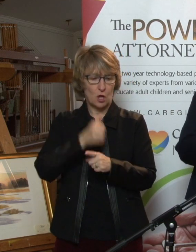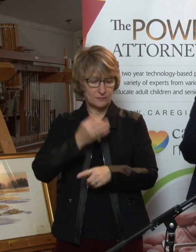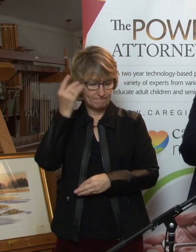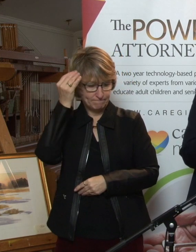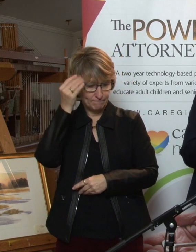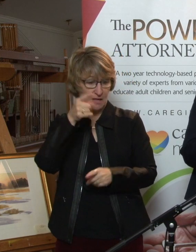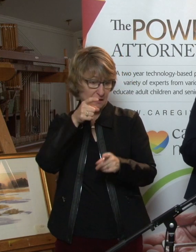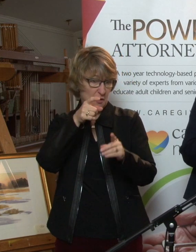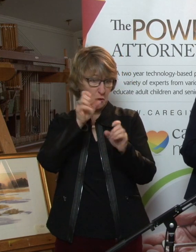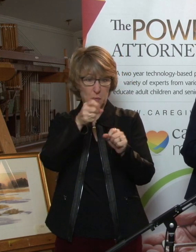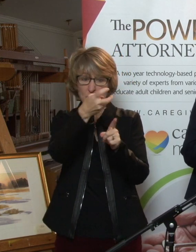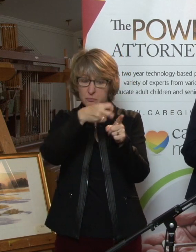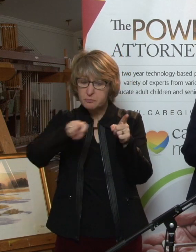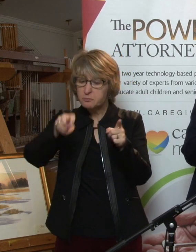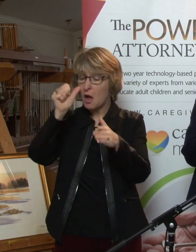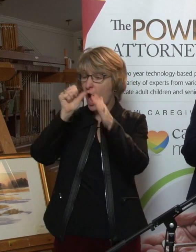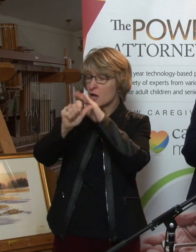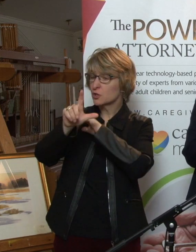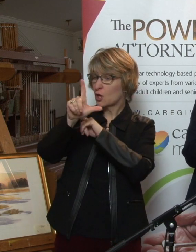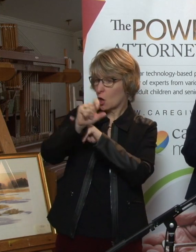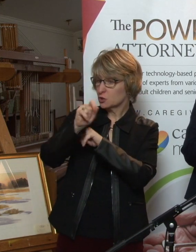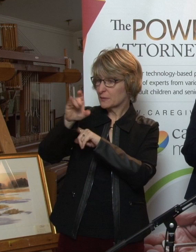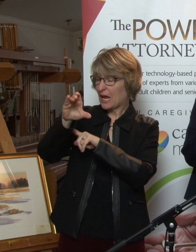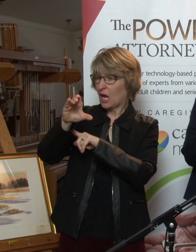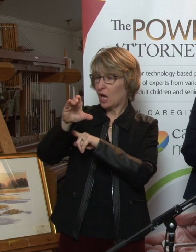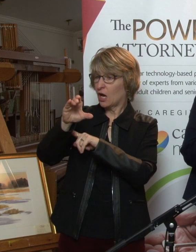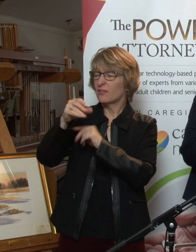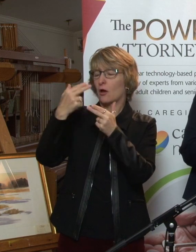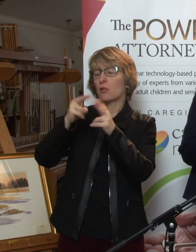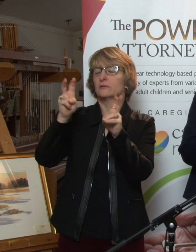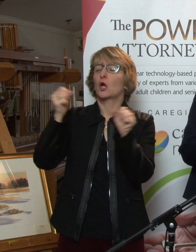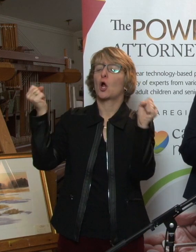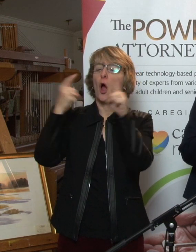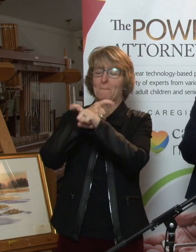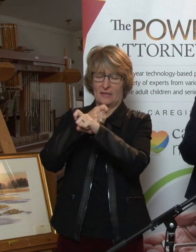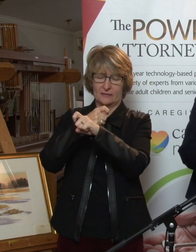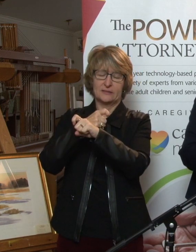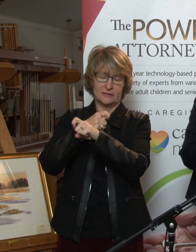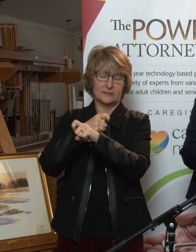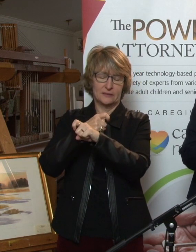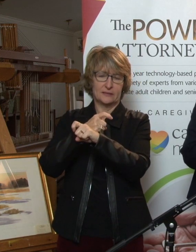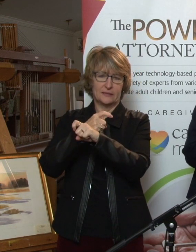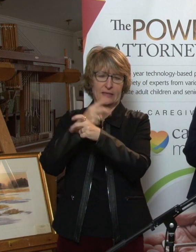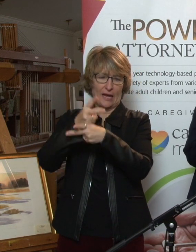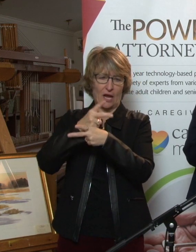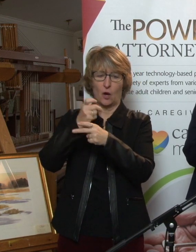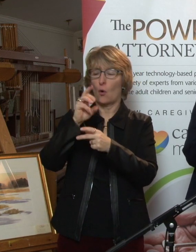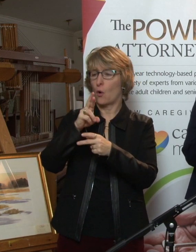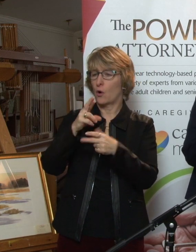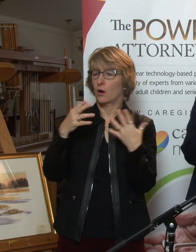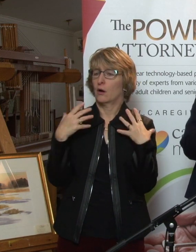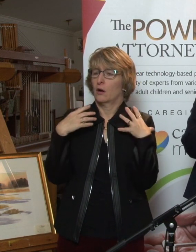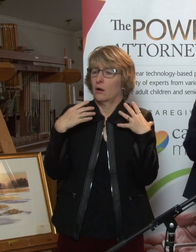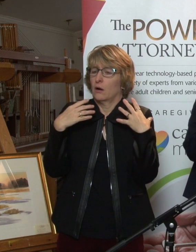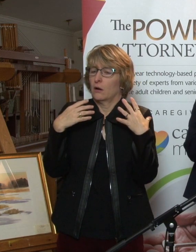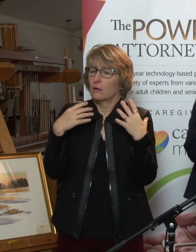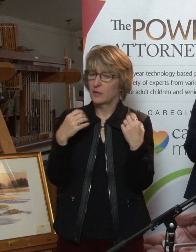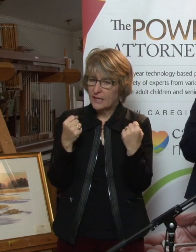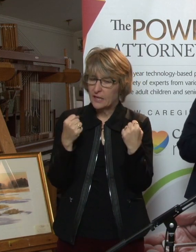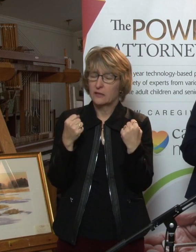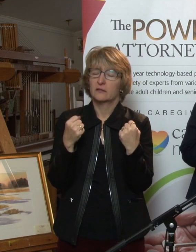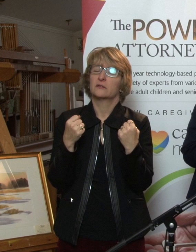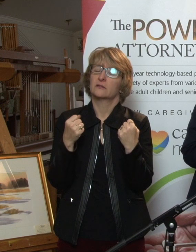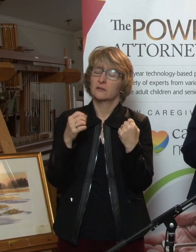into long-term care, and they call it complex care or convalescent care, they call that. Could she go in